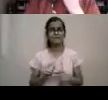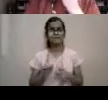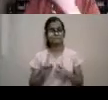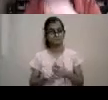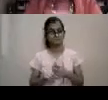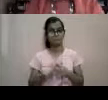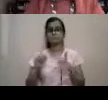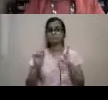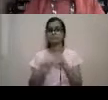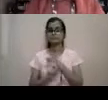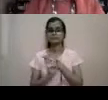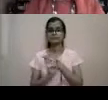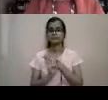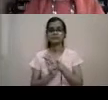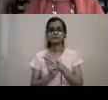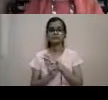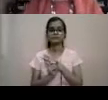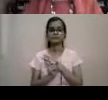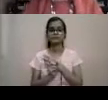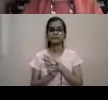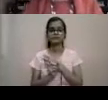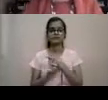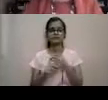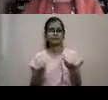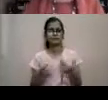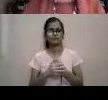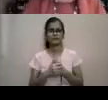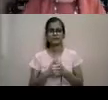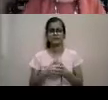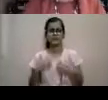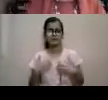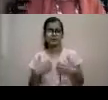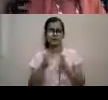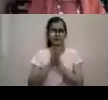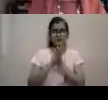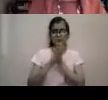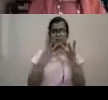Furthermore, a willing caregiver may find herself